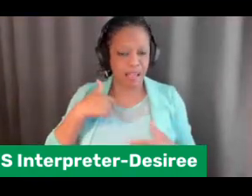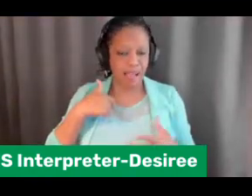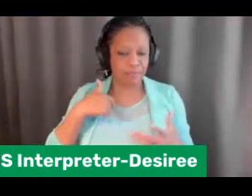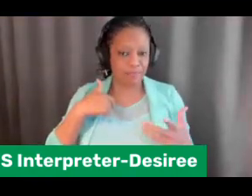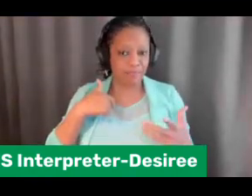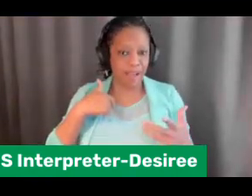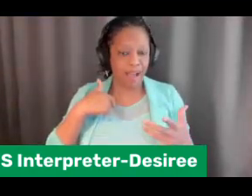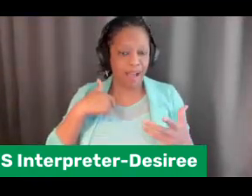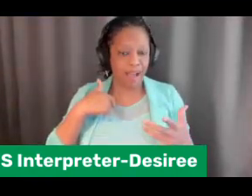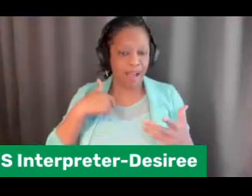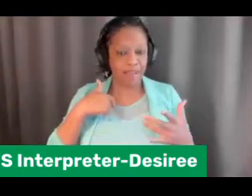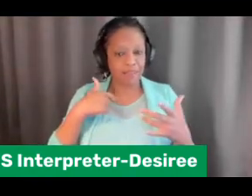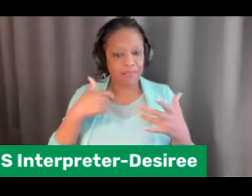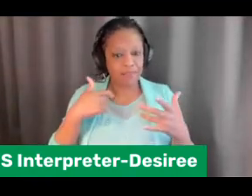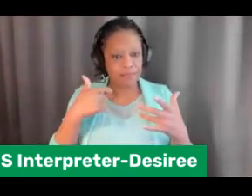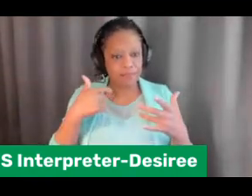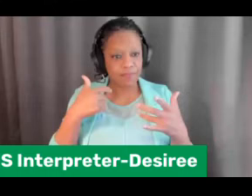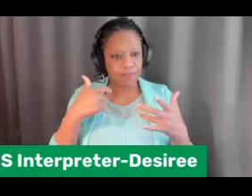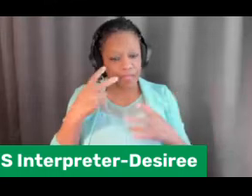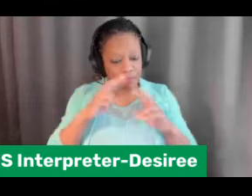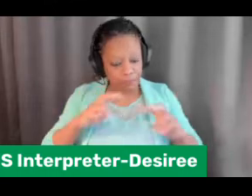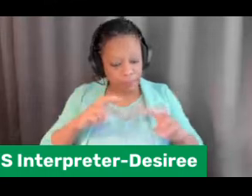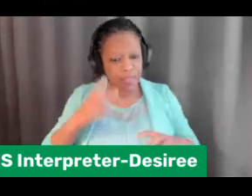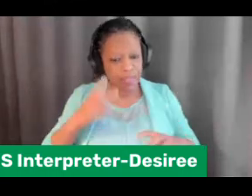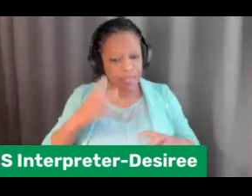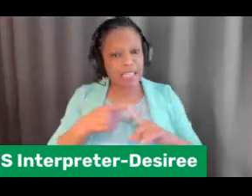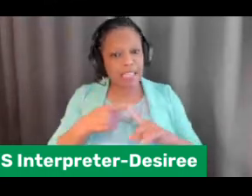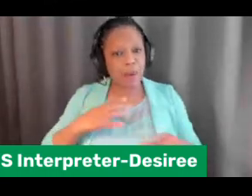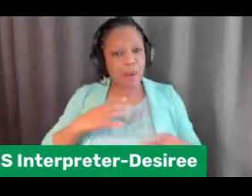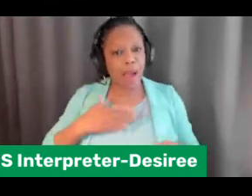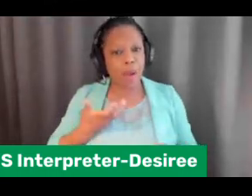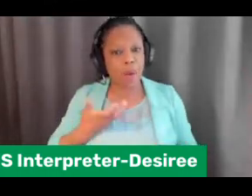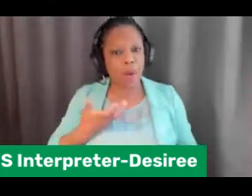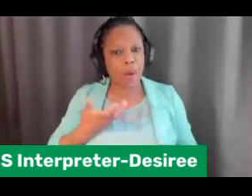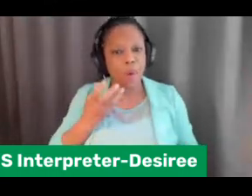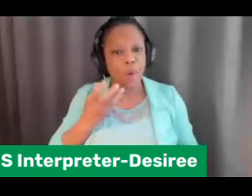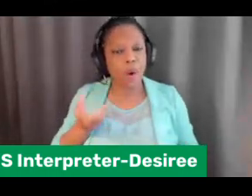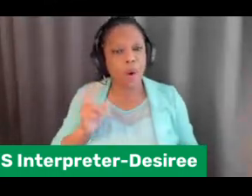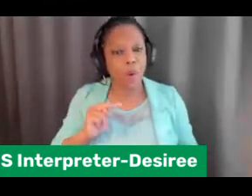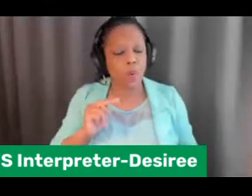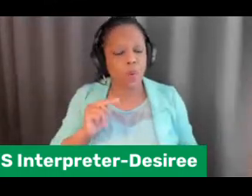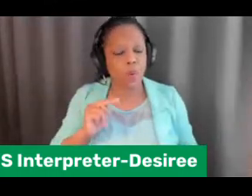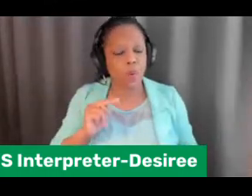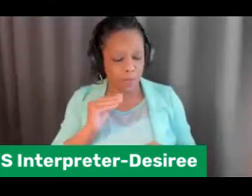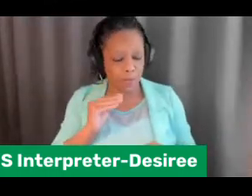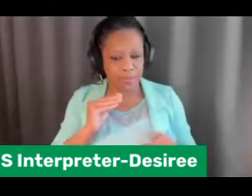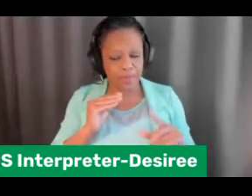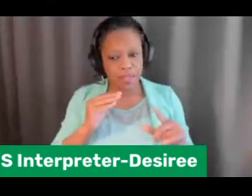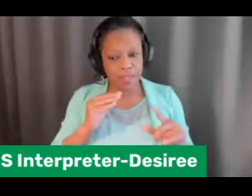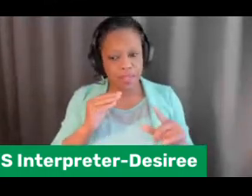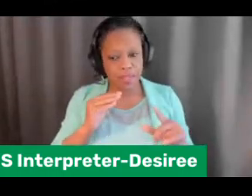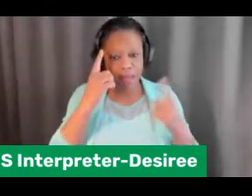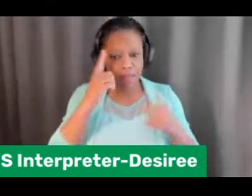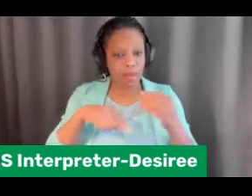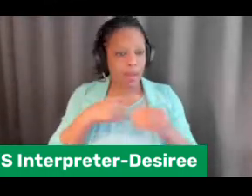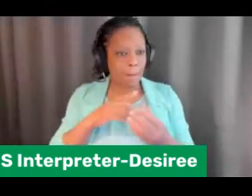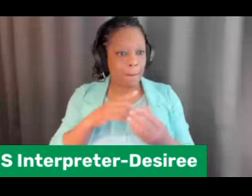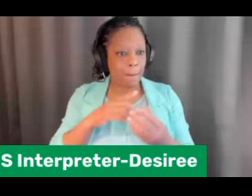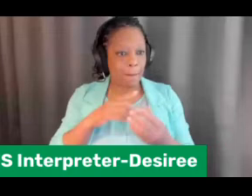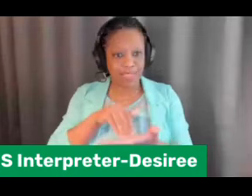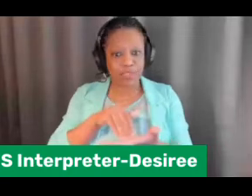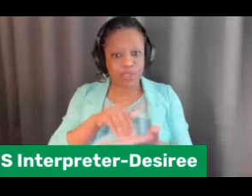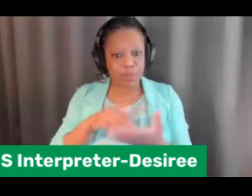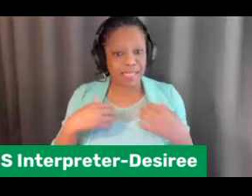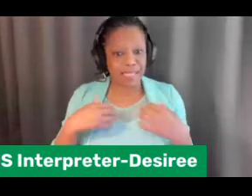I'm arriving at this point where I'm trying to think about not only healing, centering healing in the work that I do with